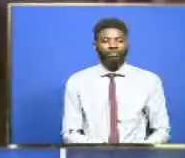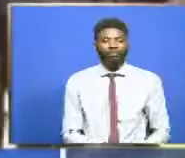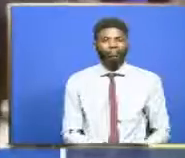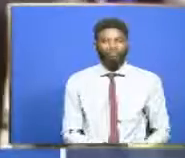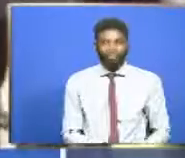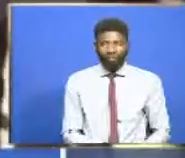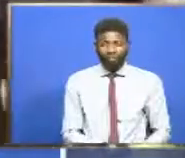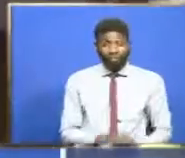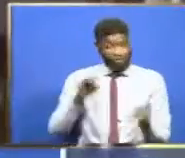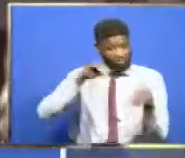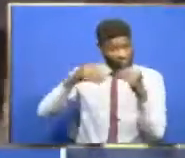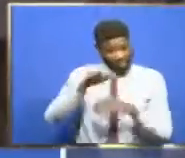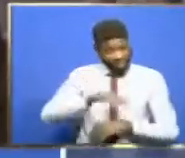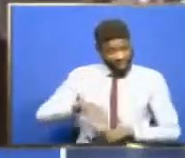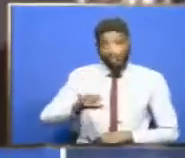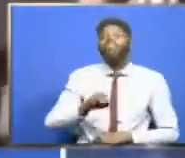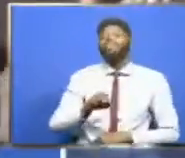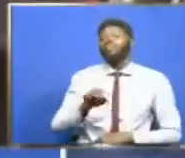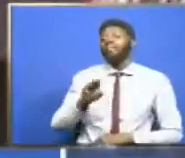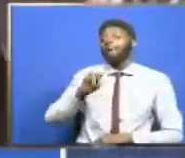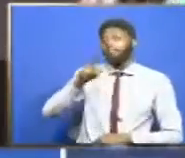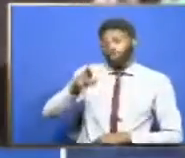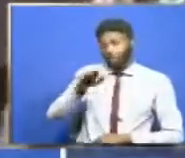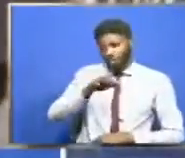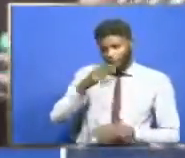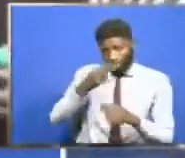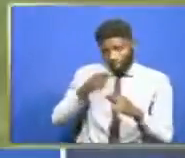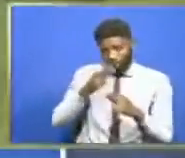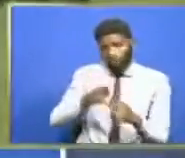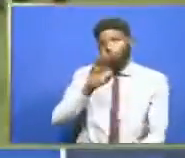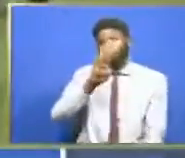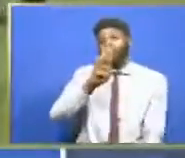And in Busia, Nambale Member of Parliament John Bunyasi